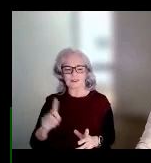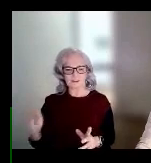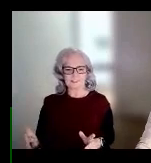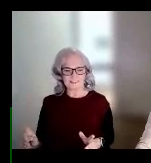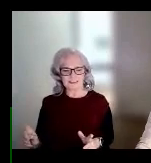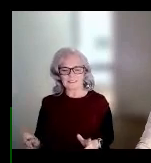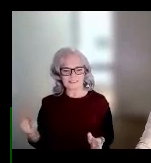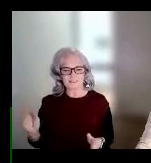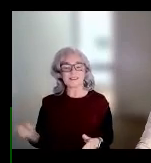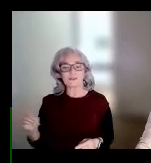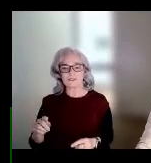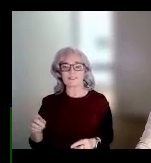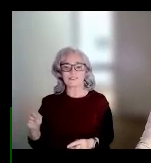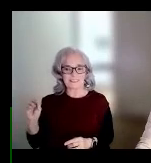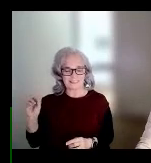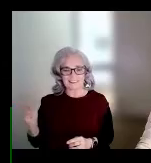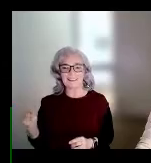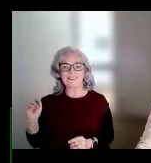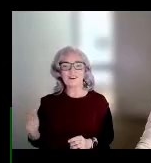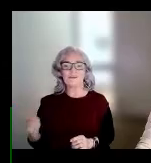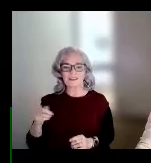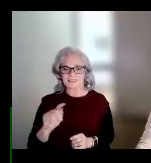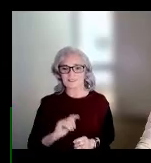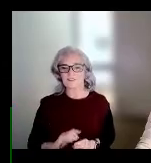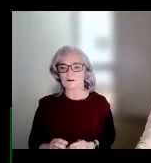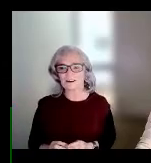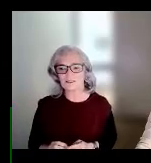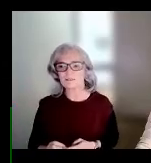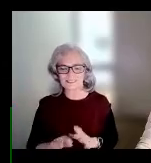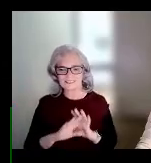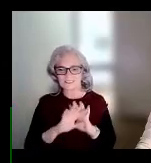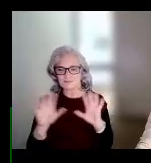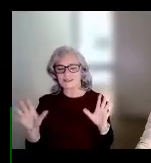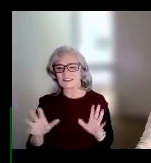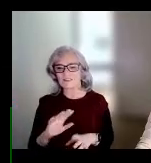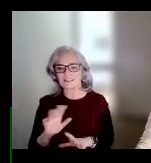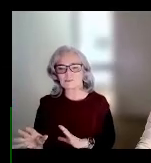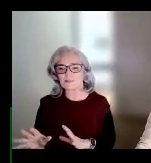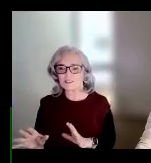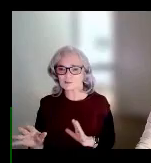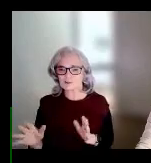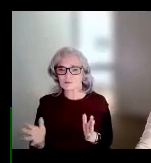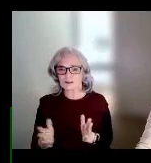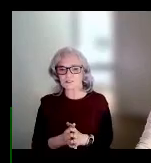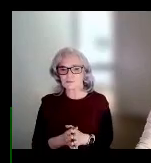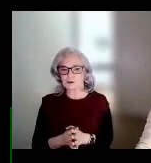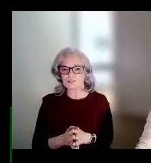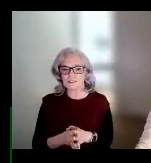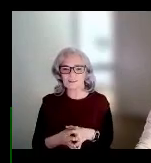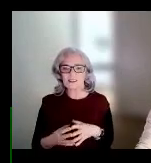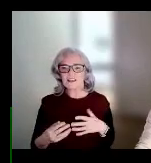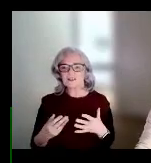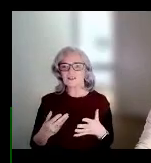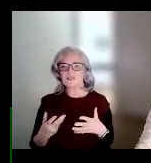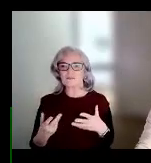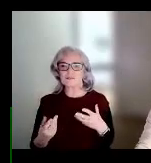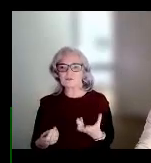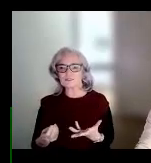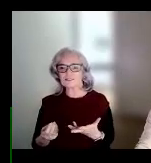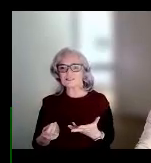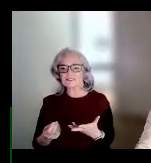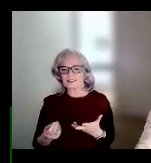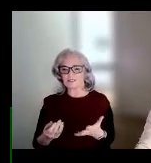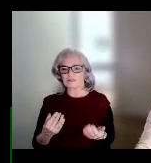And Marnie, I know, is attending this, so any questions at the end, we can turn to Marnie, but this is just me giving a little bit of a spruik about this project. So